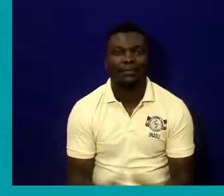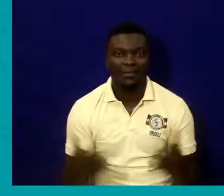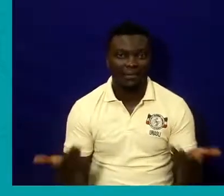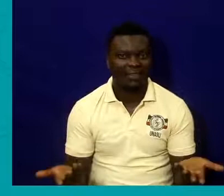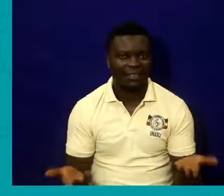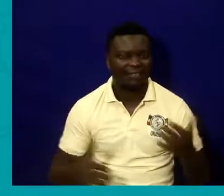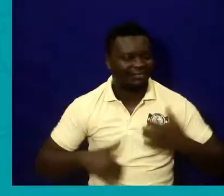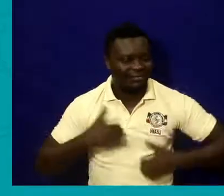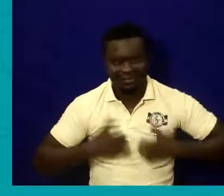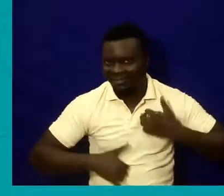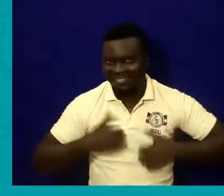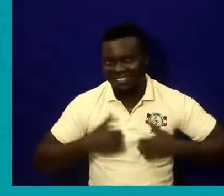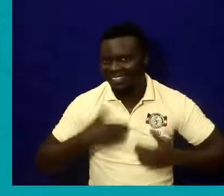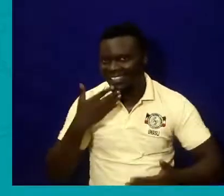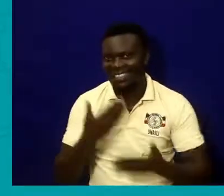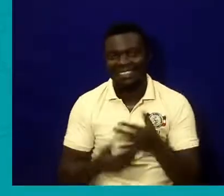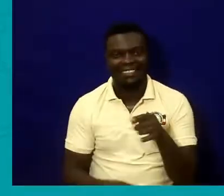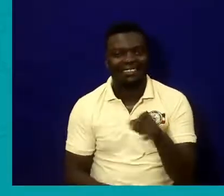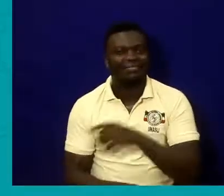This is very interesting.